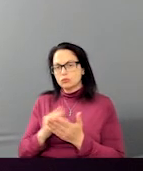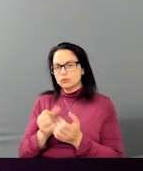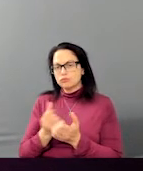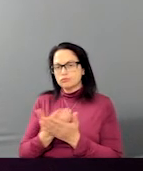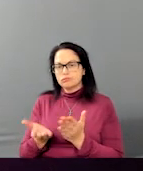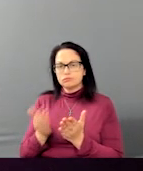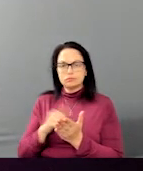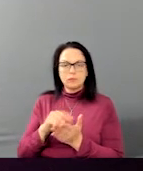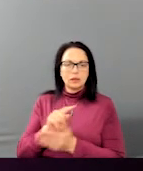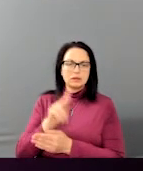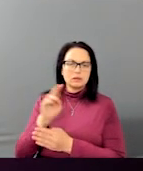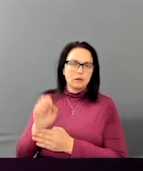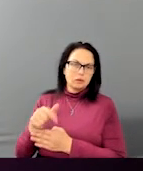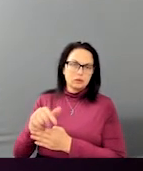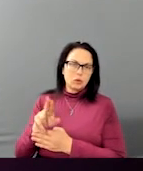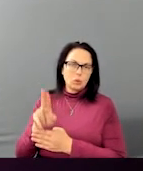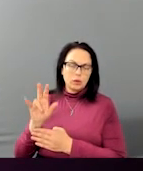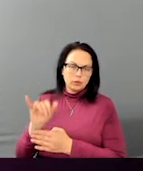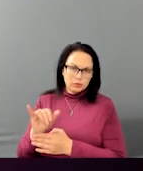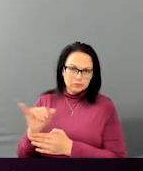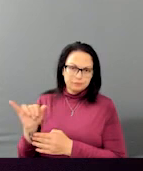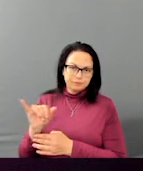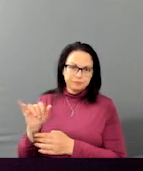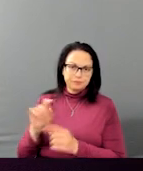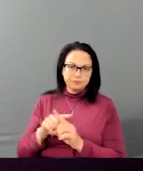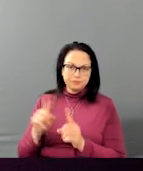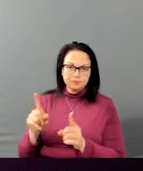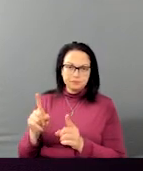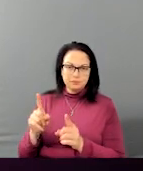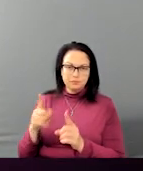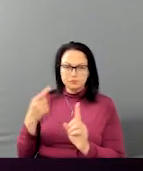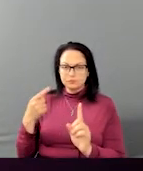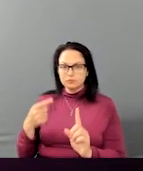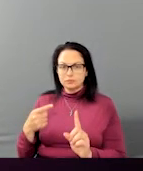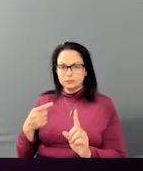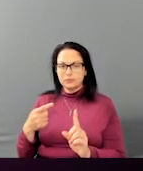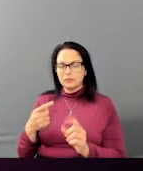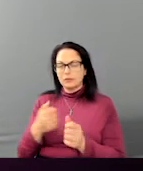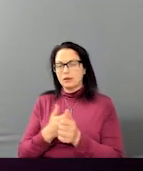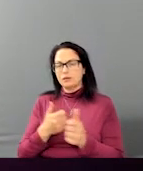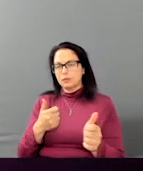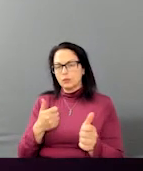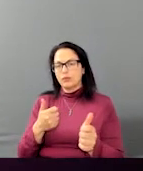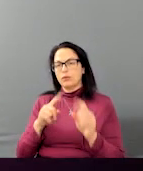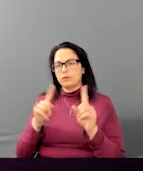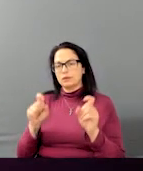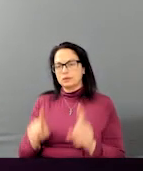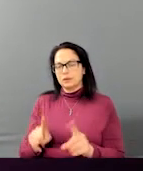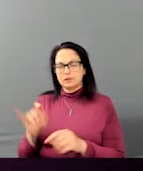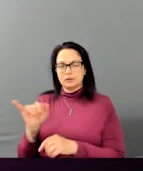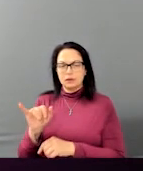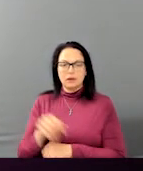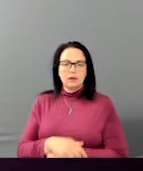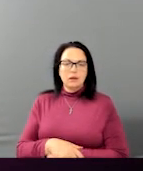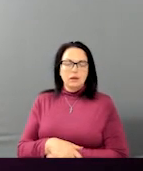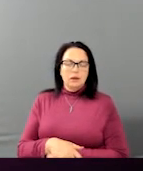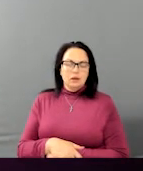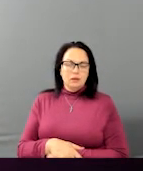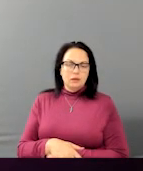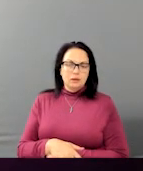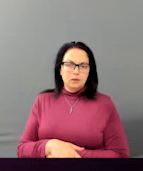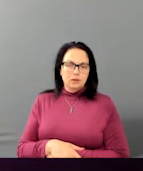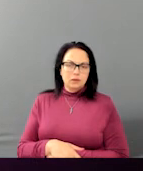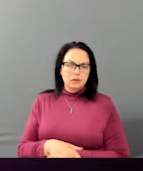of queries. But the whole point is to avoid testing implementation details there.